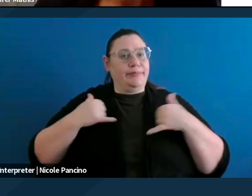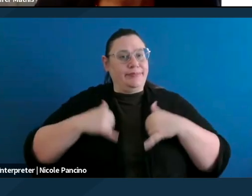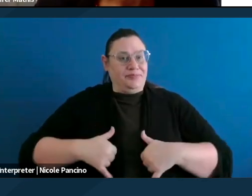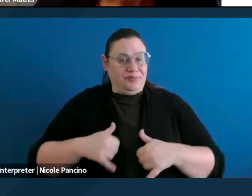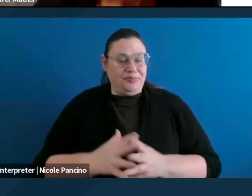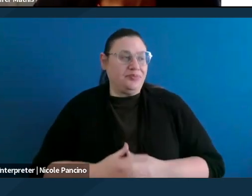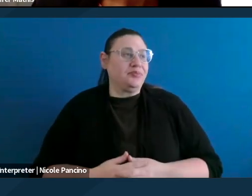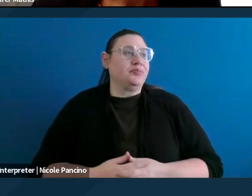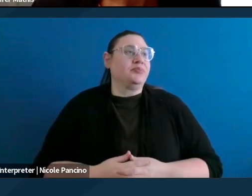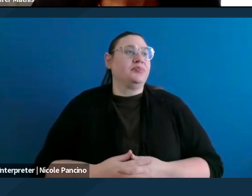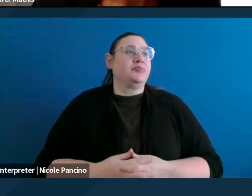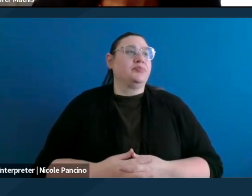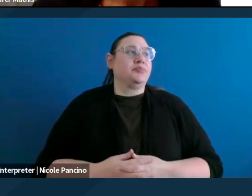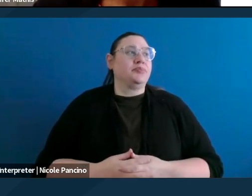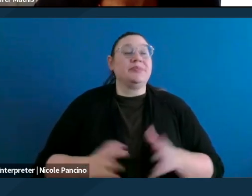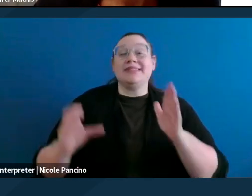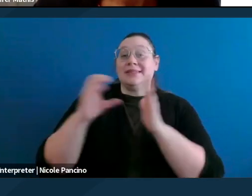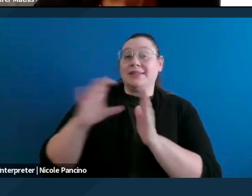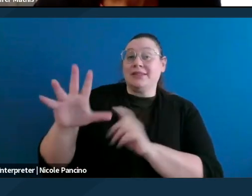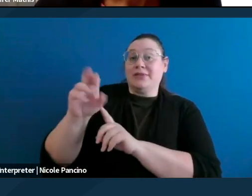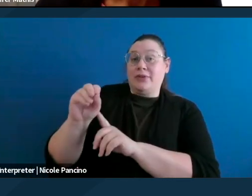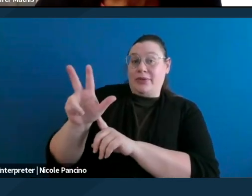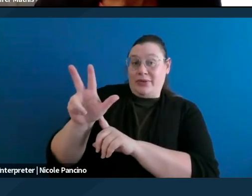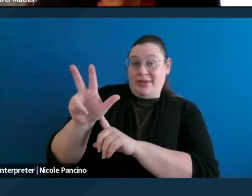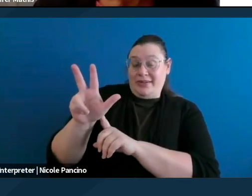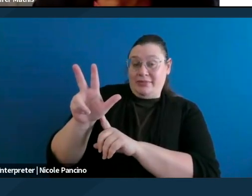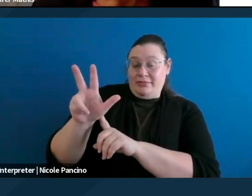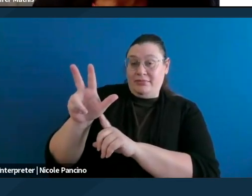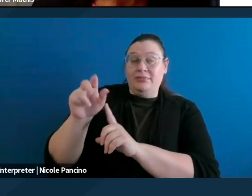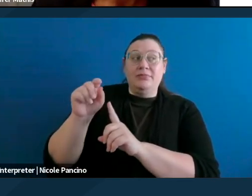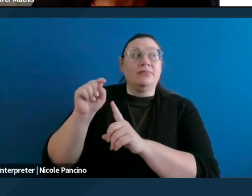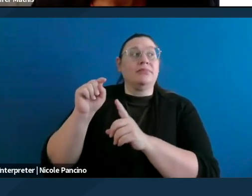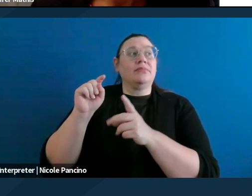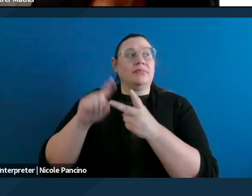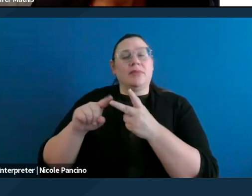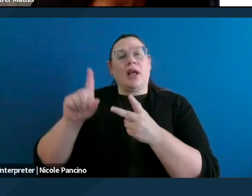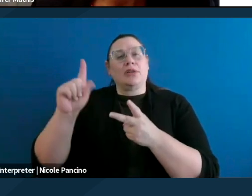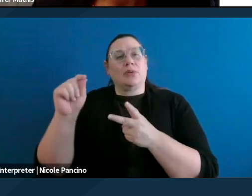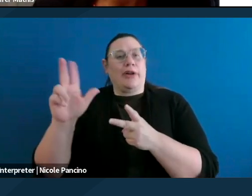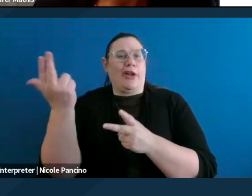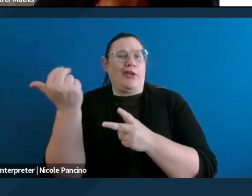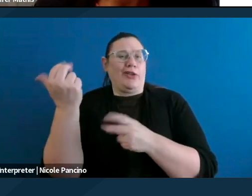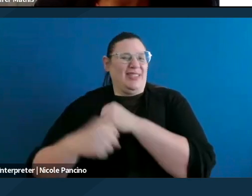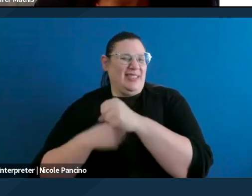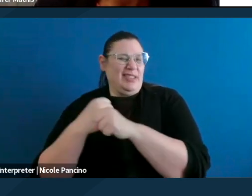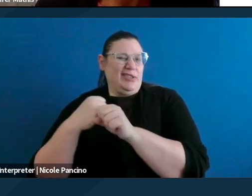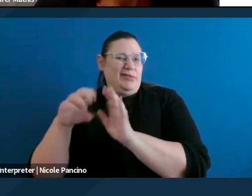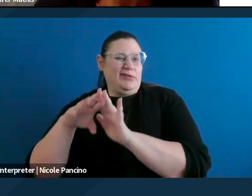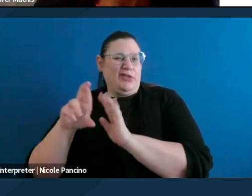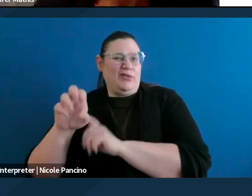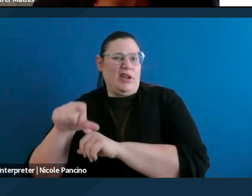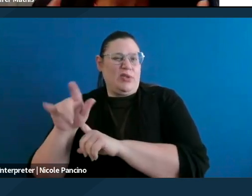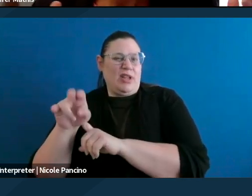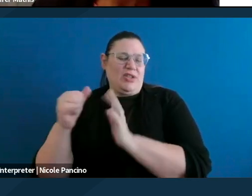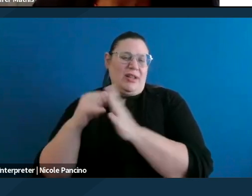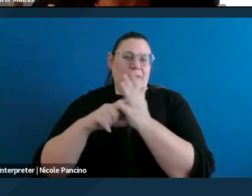So Section 503 and the 2013 regulations is the title of this